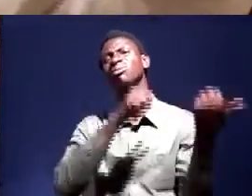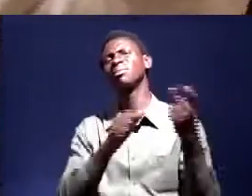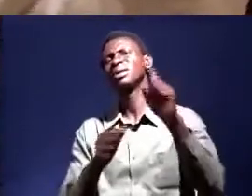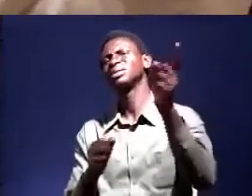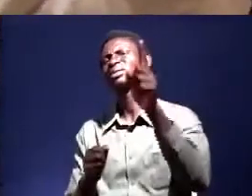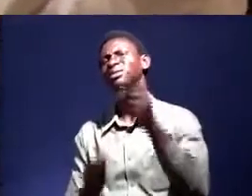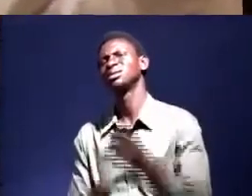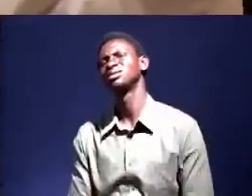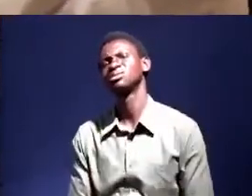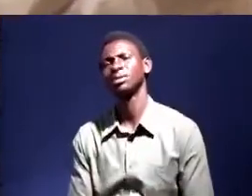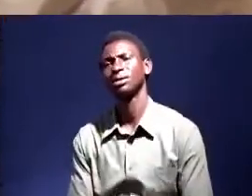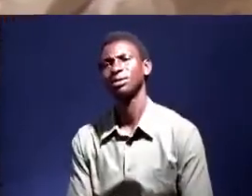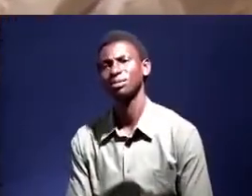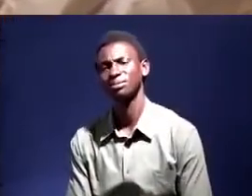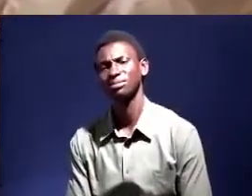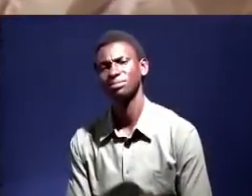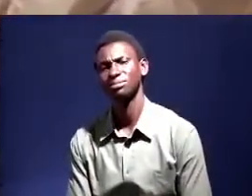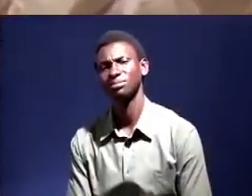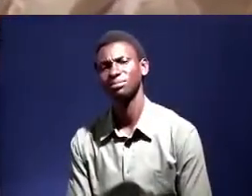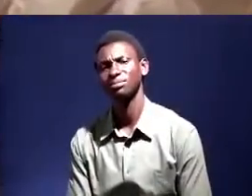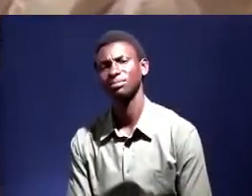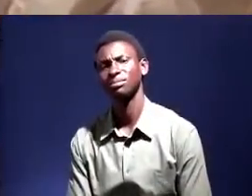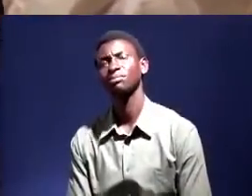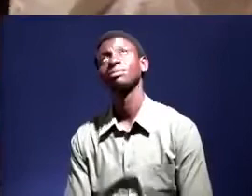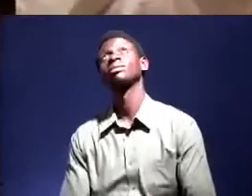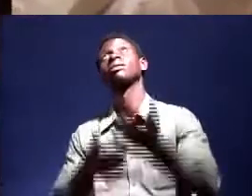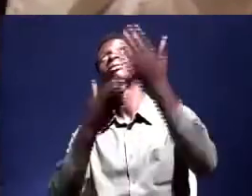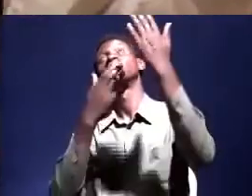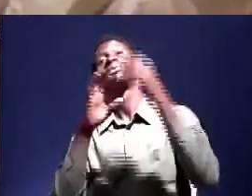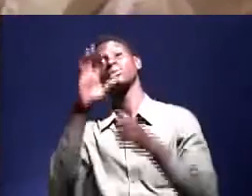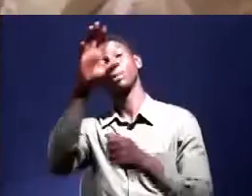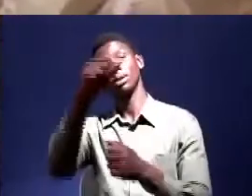tonight. How important is Bible baptism?